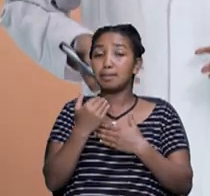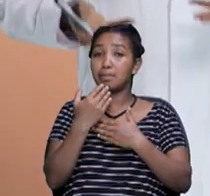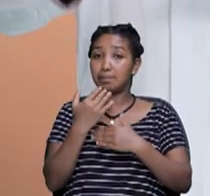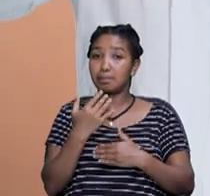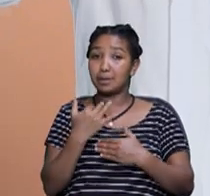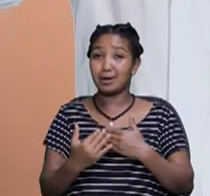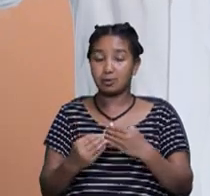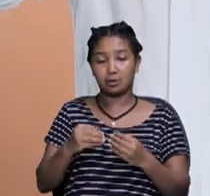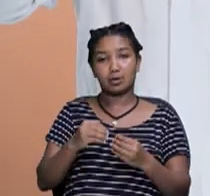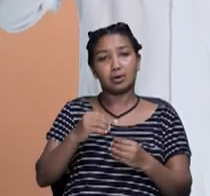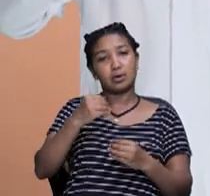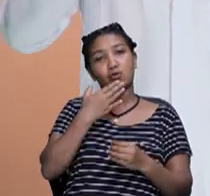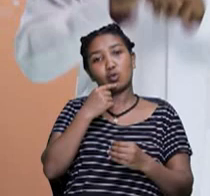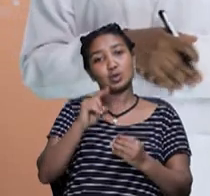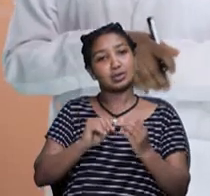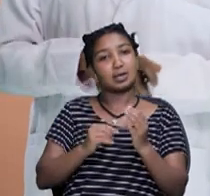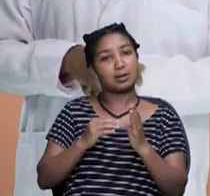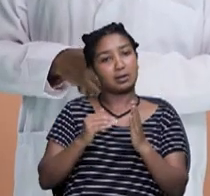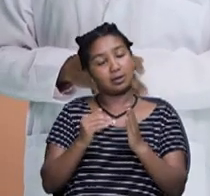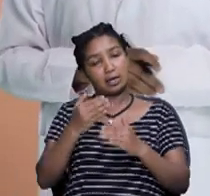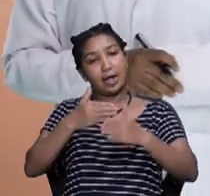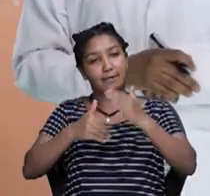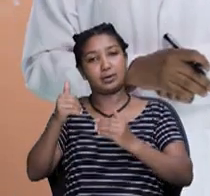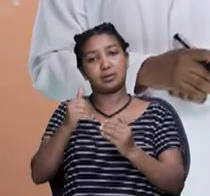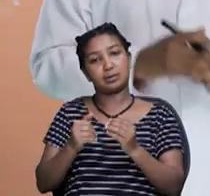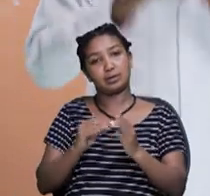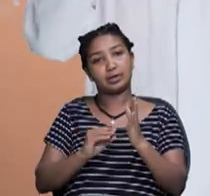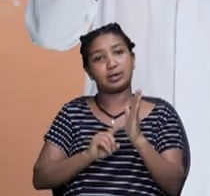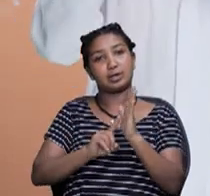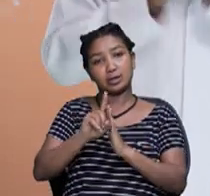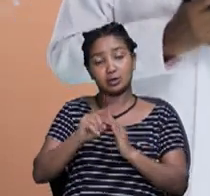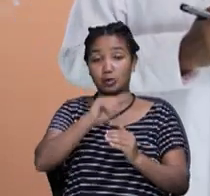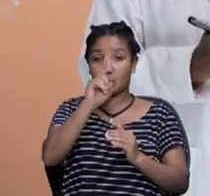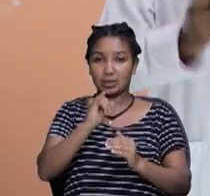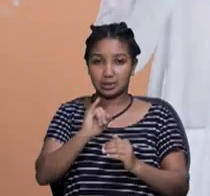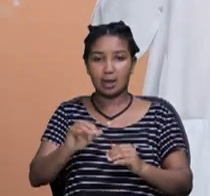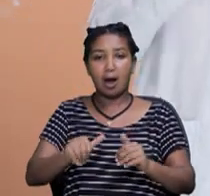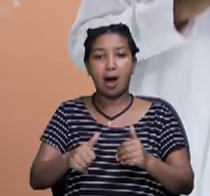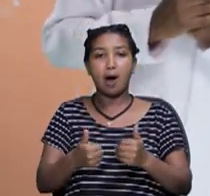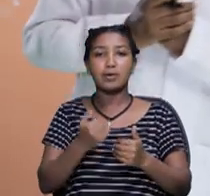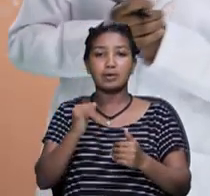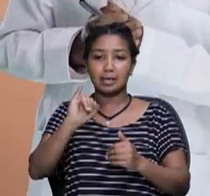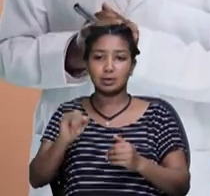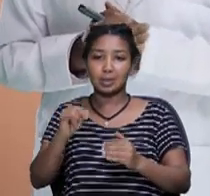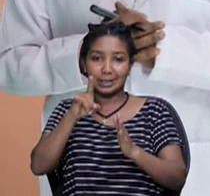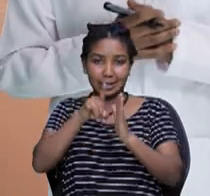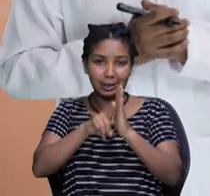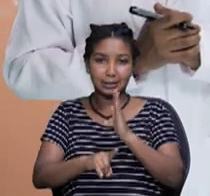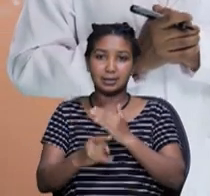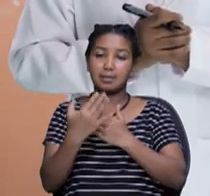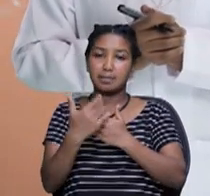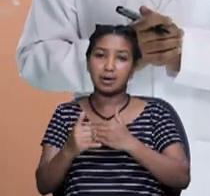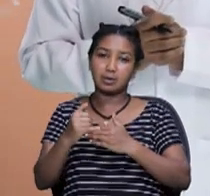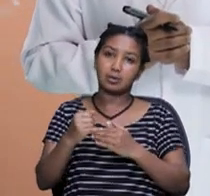level rise above the ideal range. So the question is, how insulin decrease blood glucose